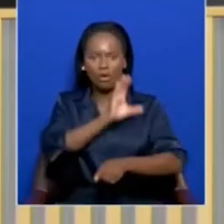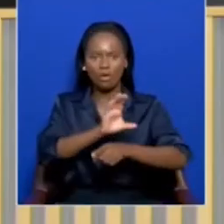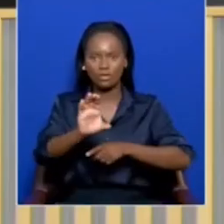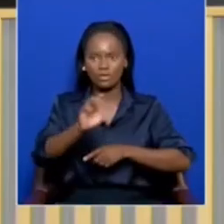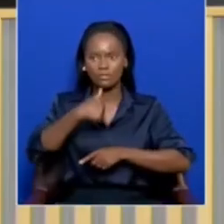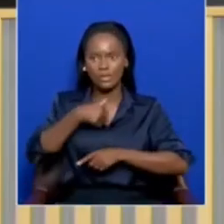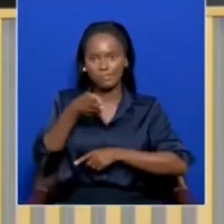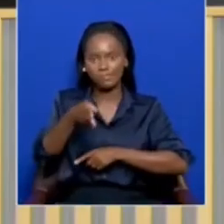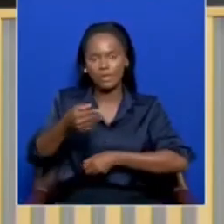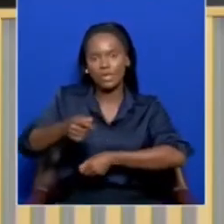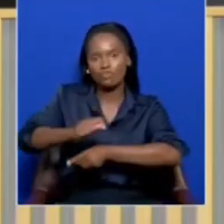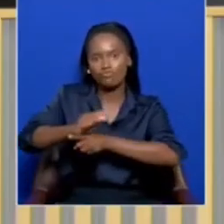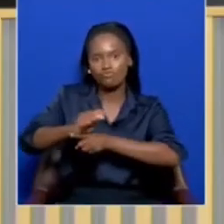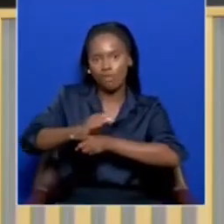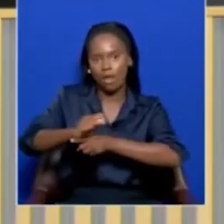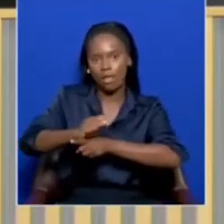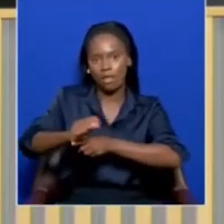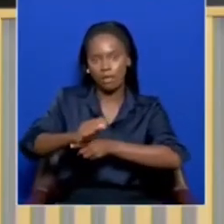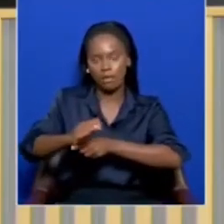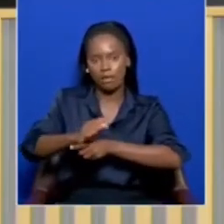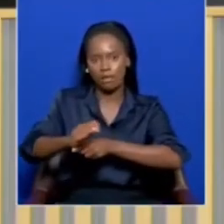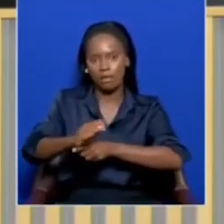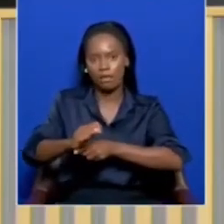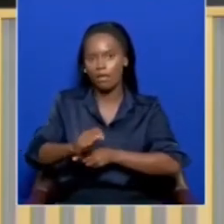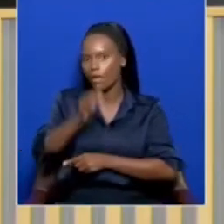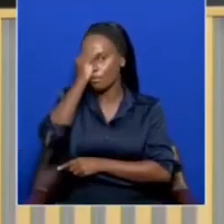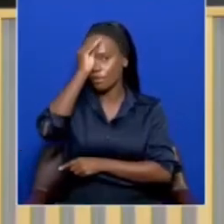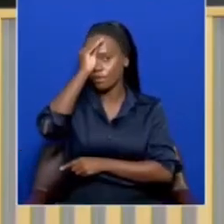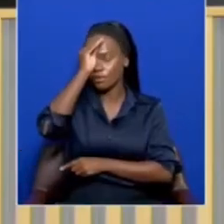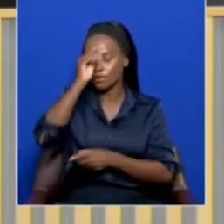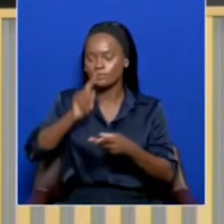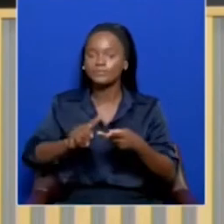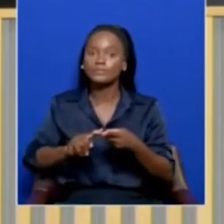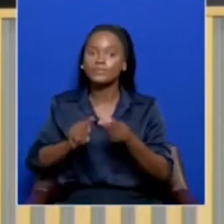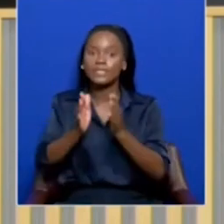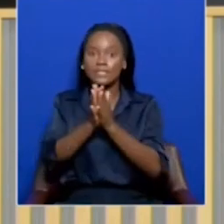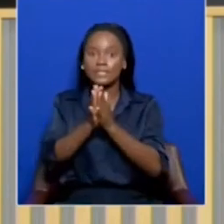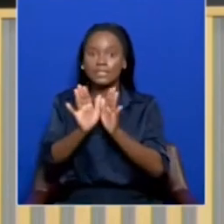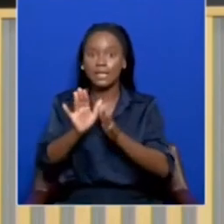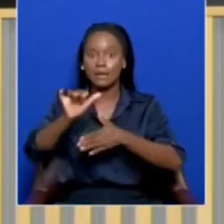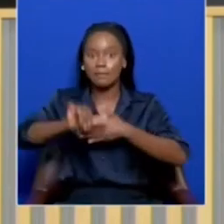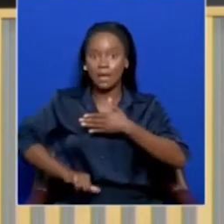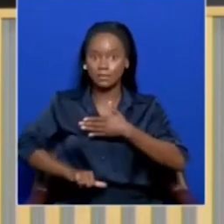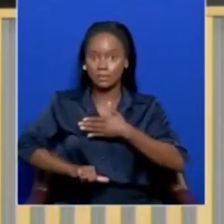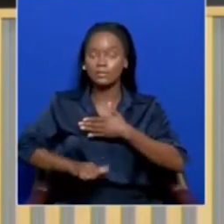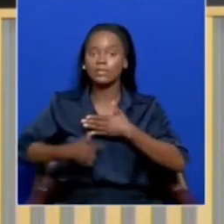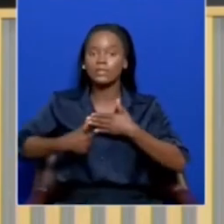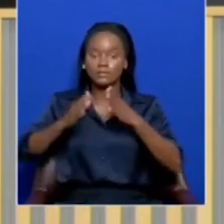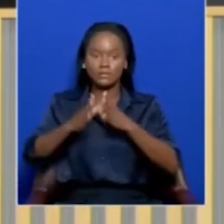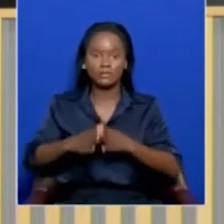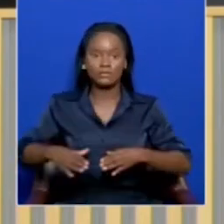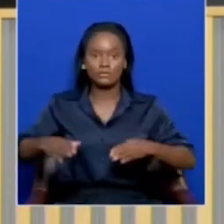months, we left college. We had to go back and work in the station.